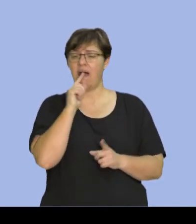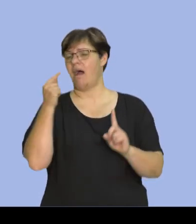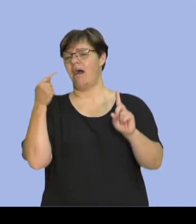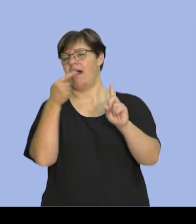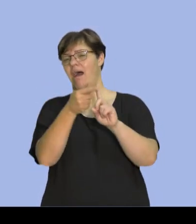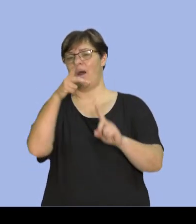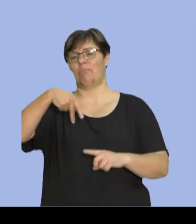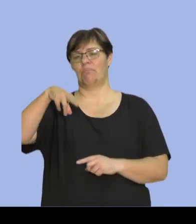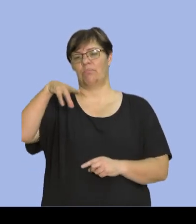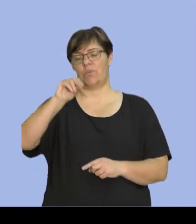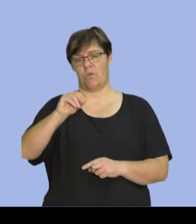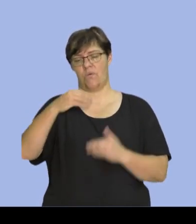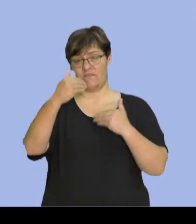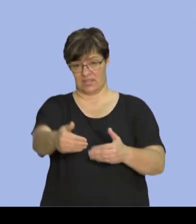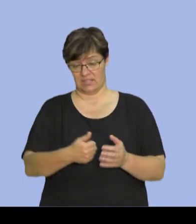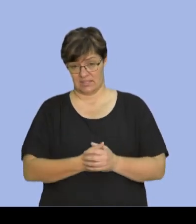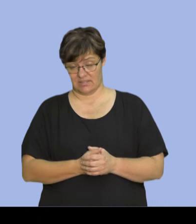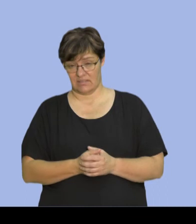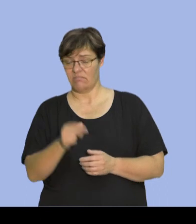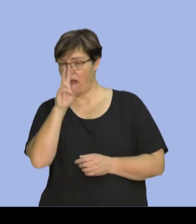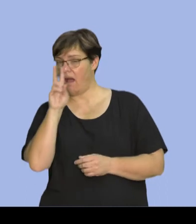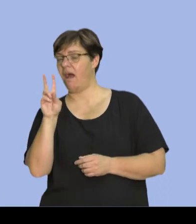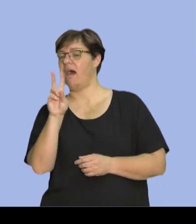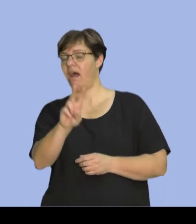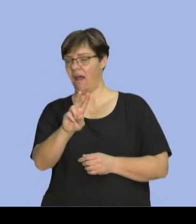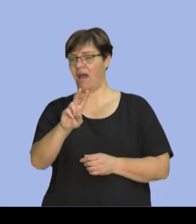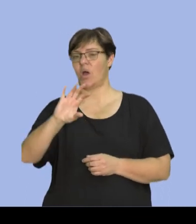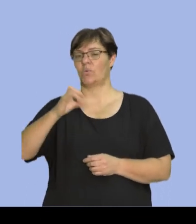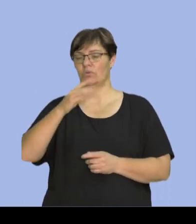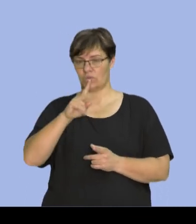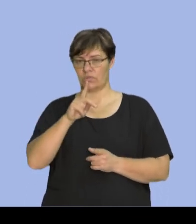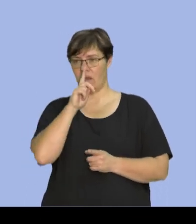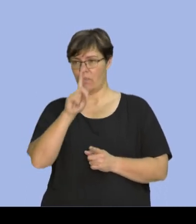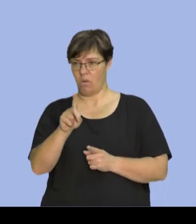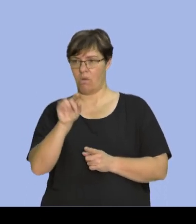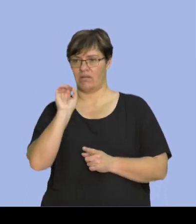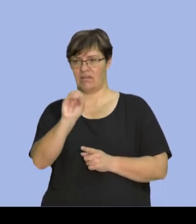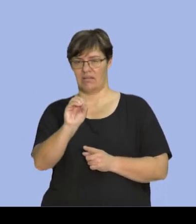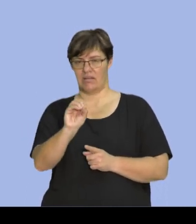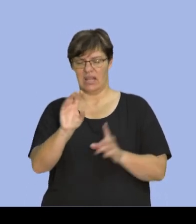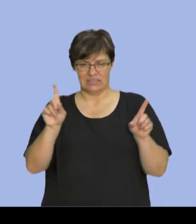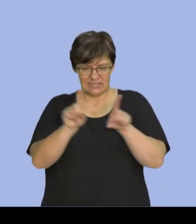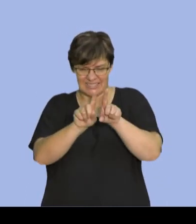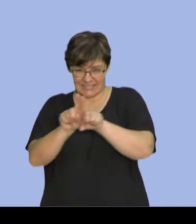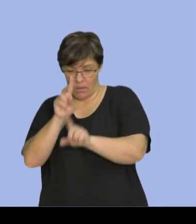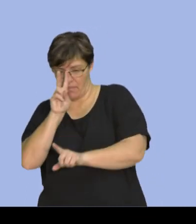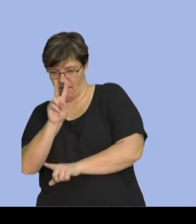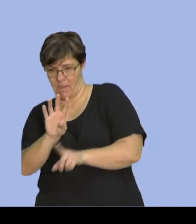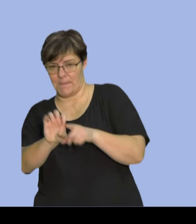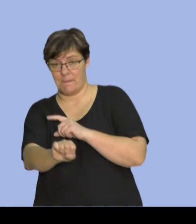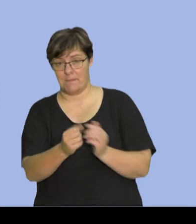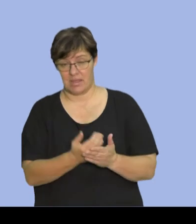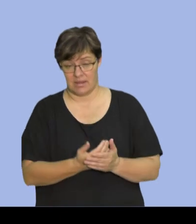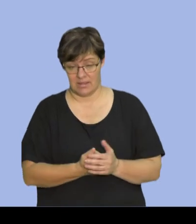to prophase, and that's when we see the chromosomes becoming distinctly condensed and visible. So the